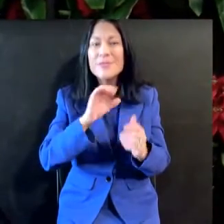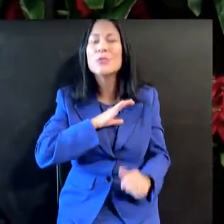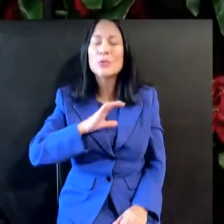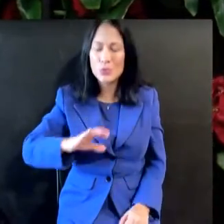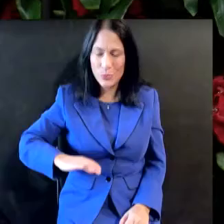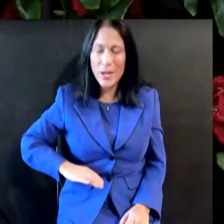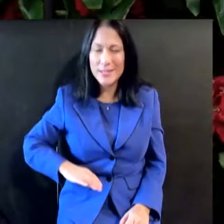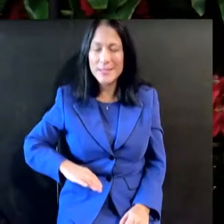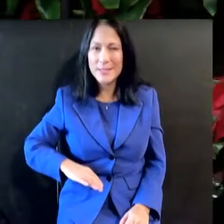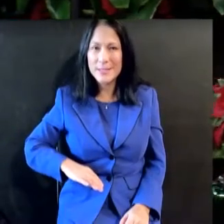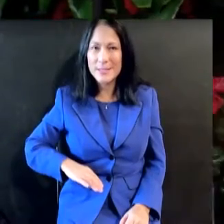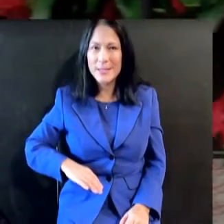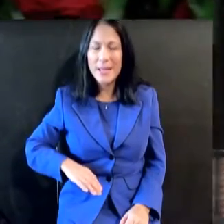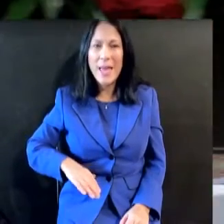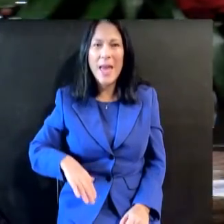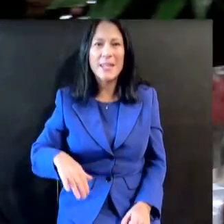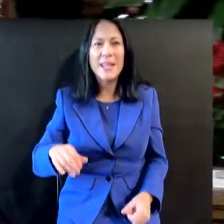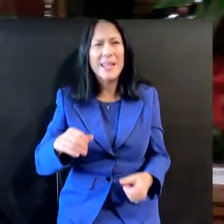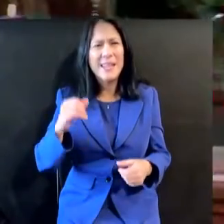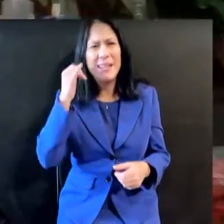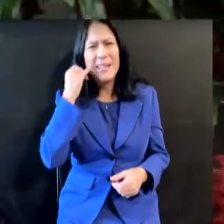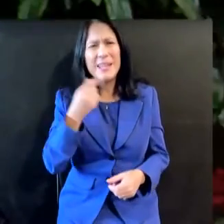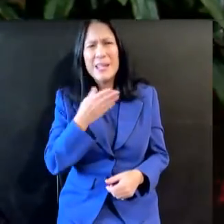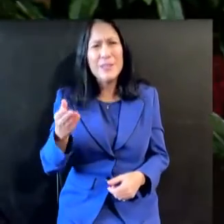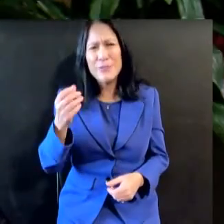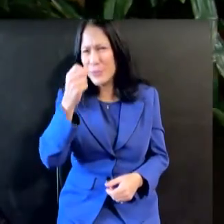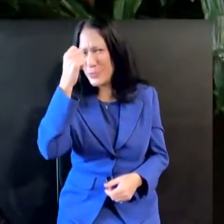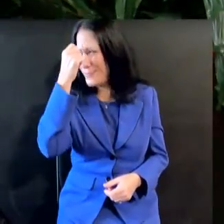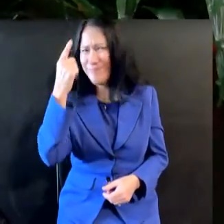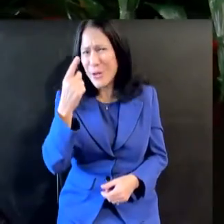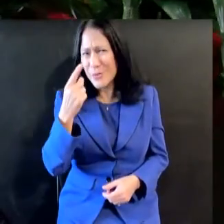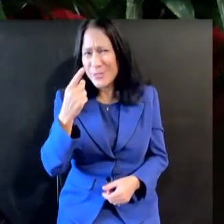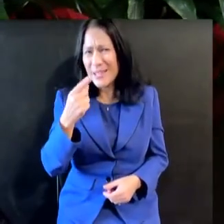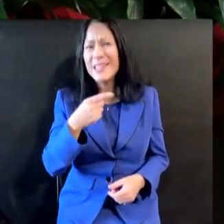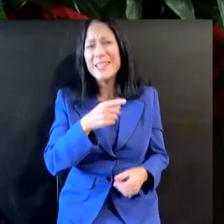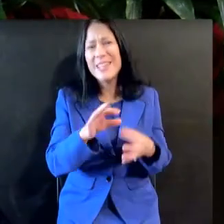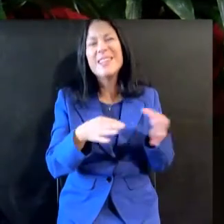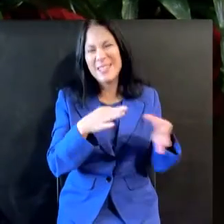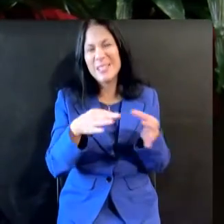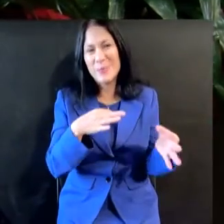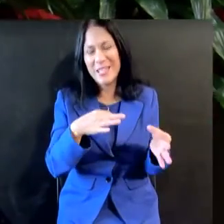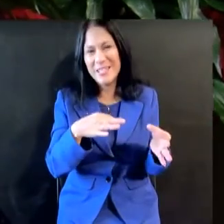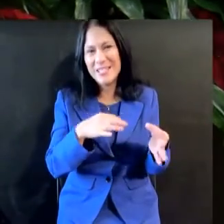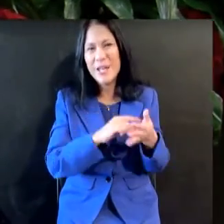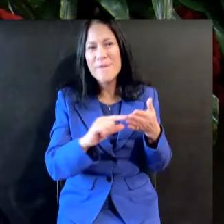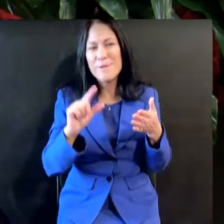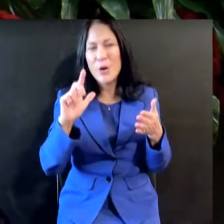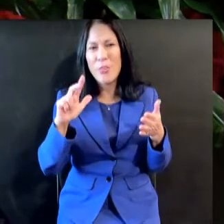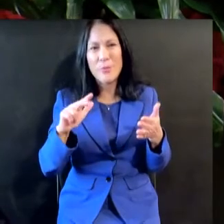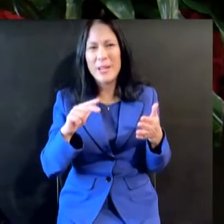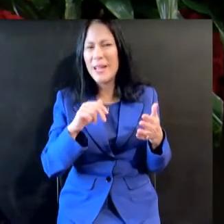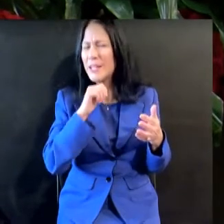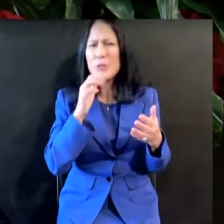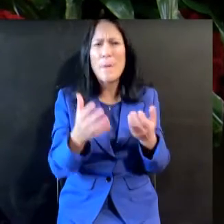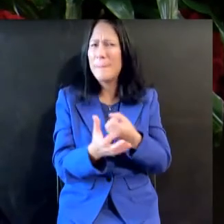spells it out in case you're dense like me and you need even more details and you need it even more laid out there. Verse 3, don't be